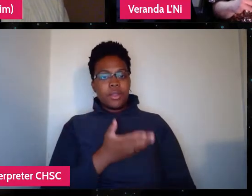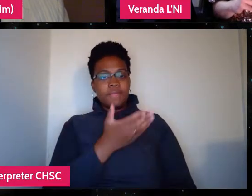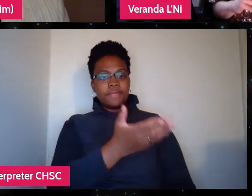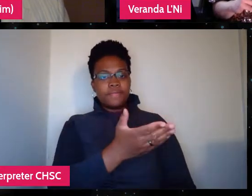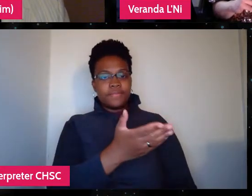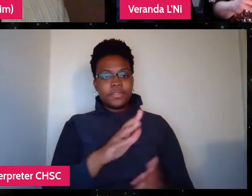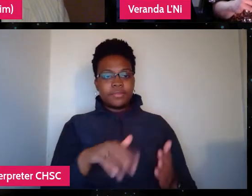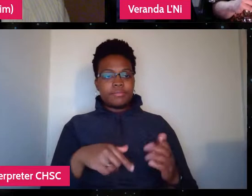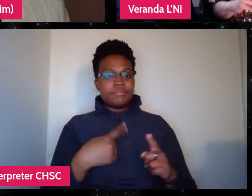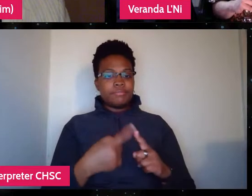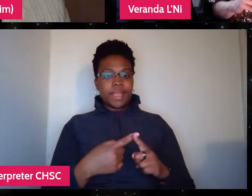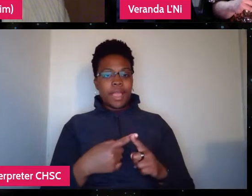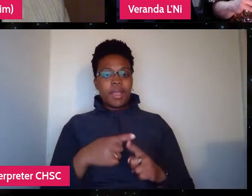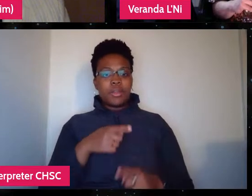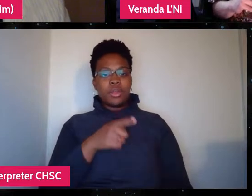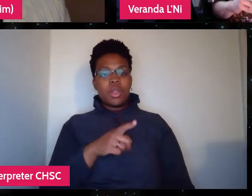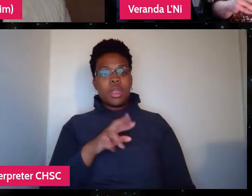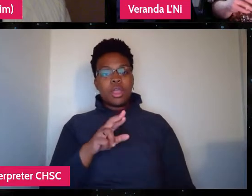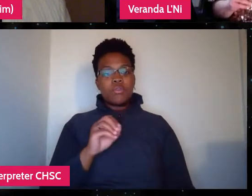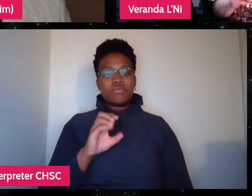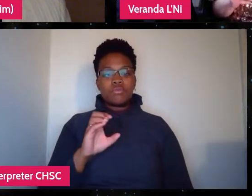the whole thing with her and Rock Hudson,